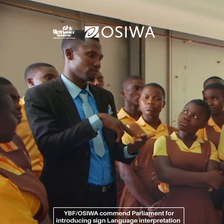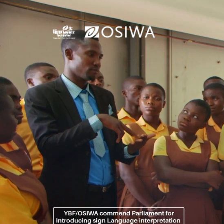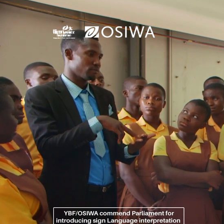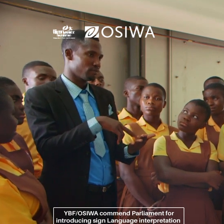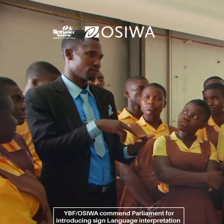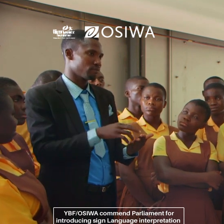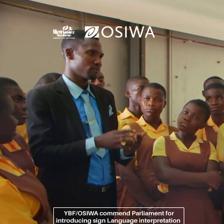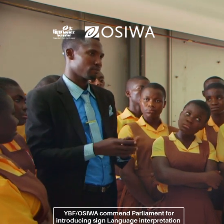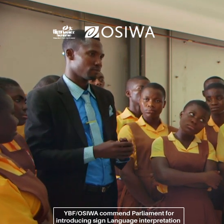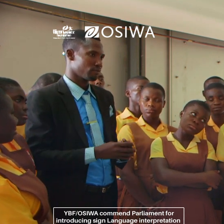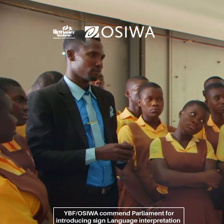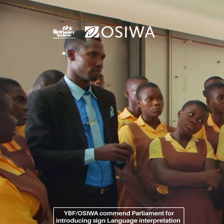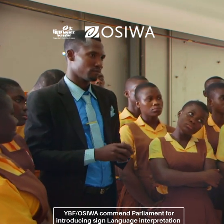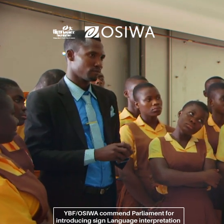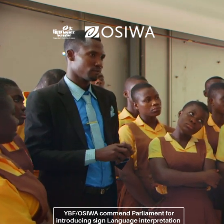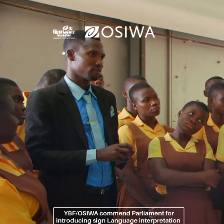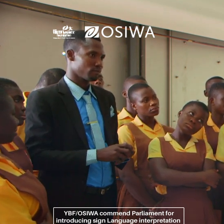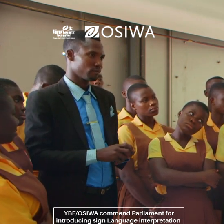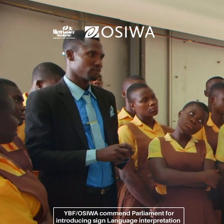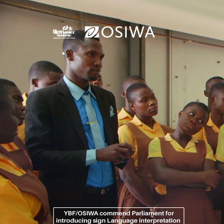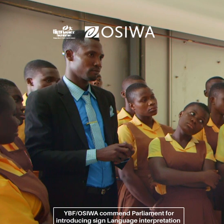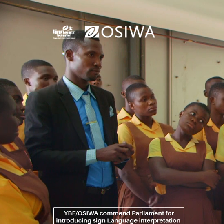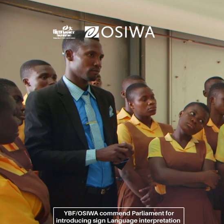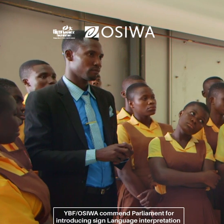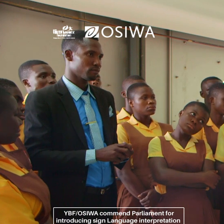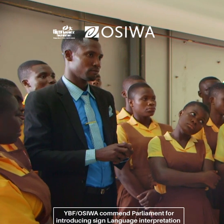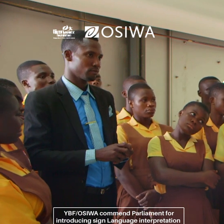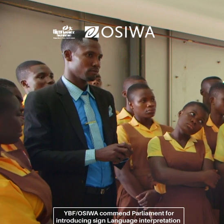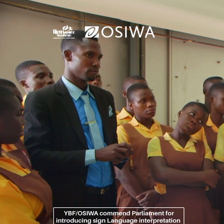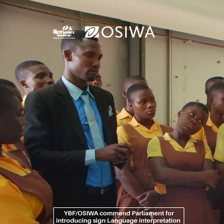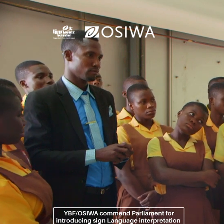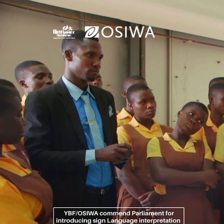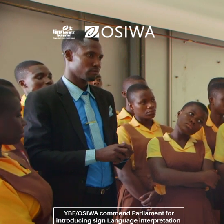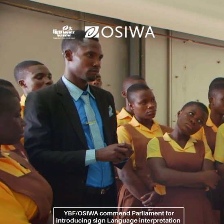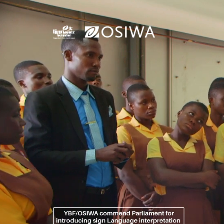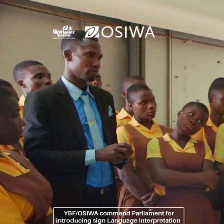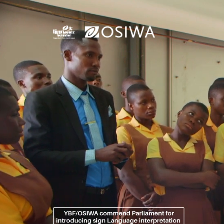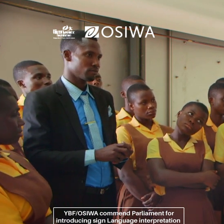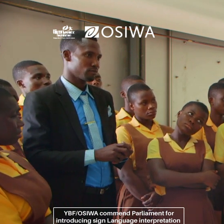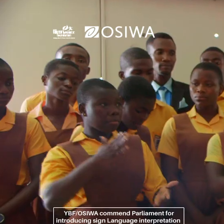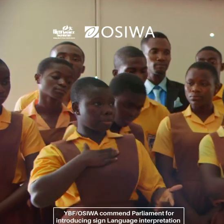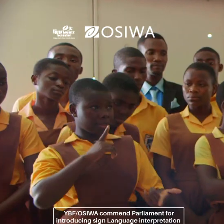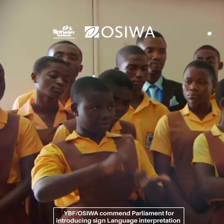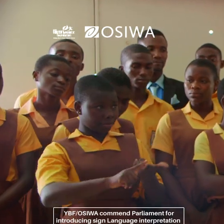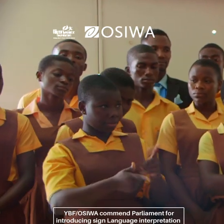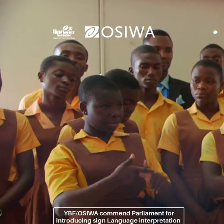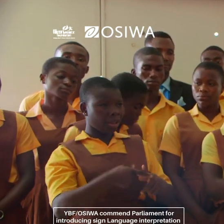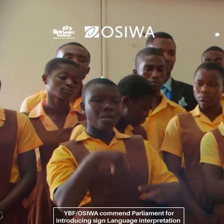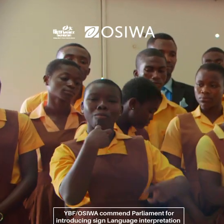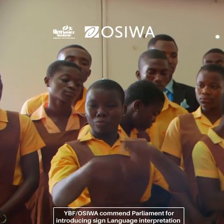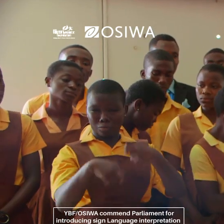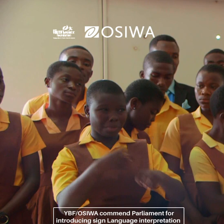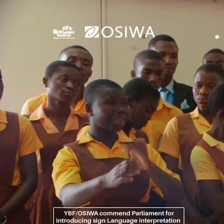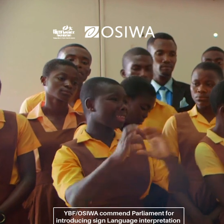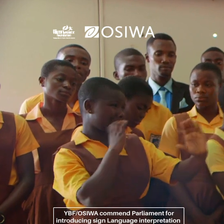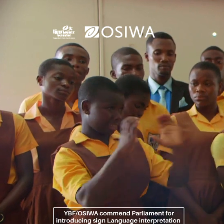simpler for the visually impaired also to assess the budget because they cannot read the prints? When I meet